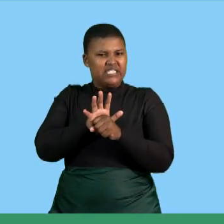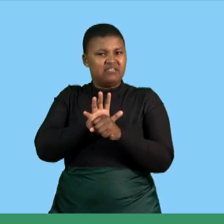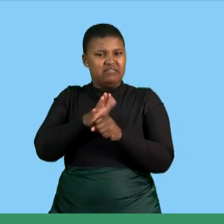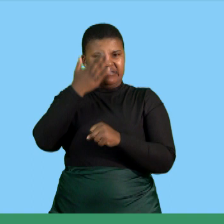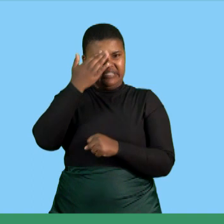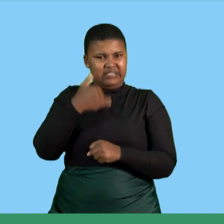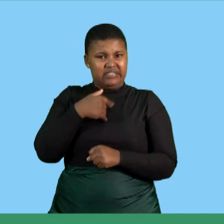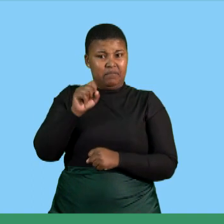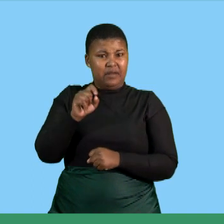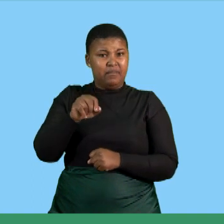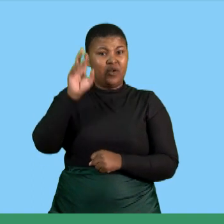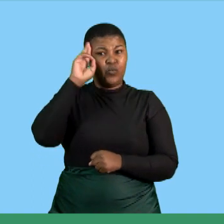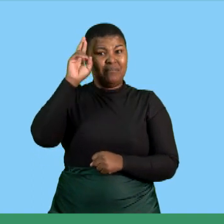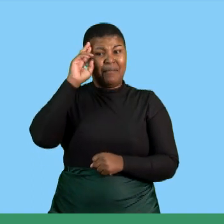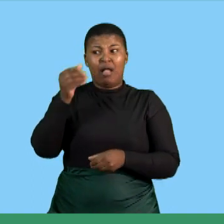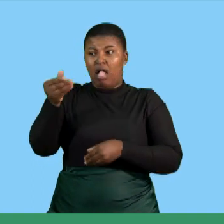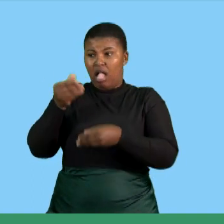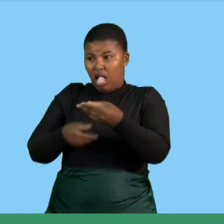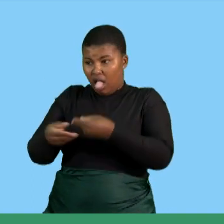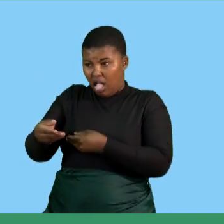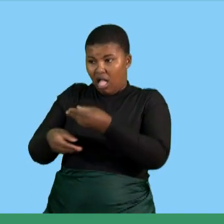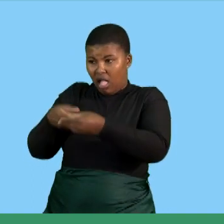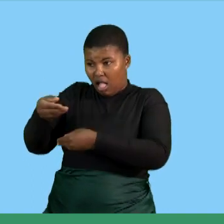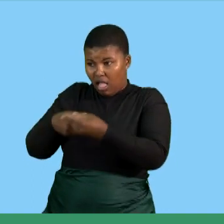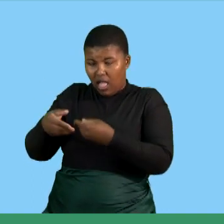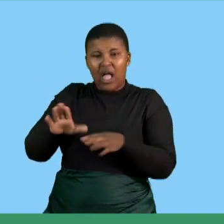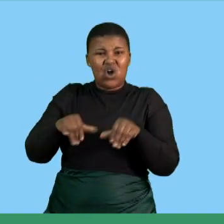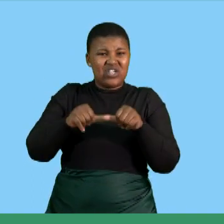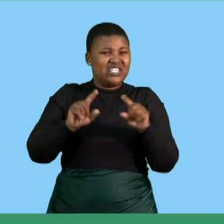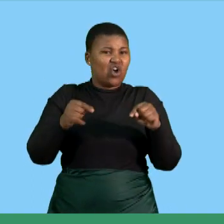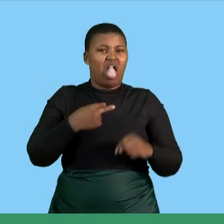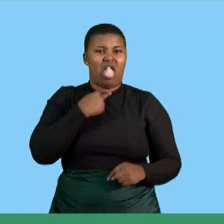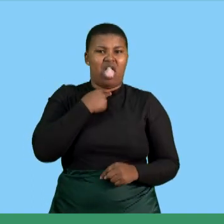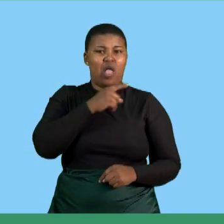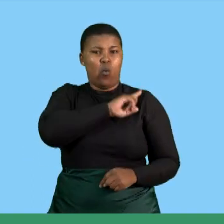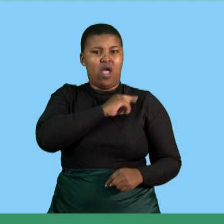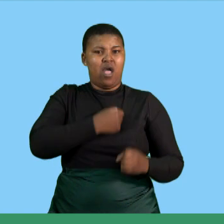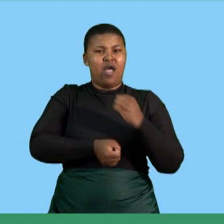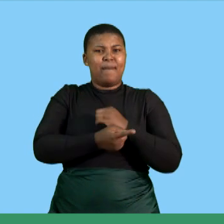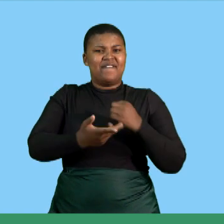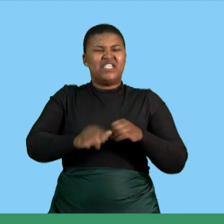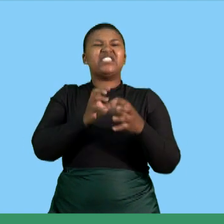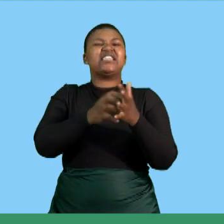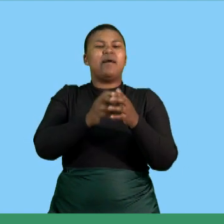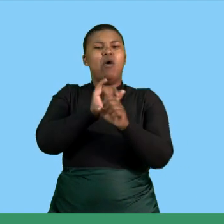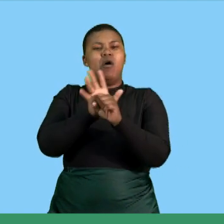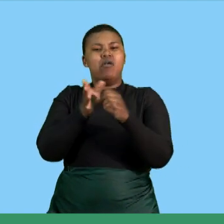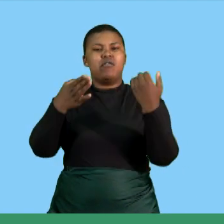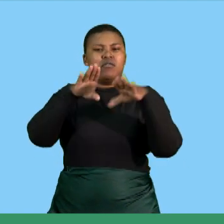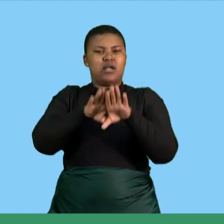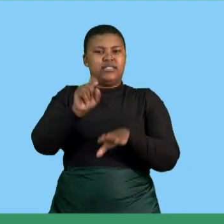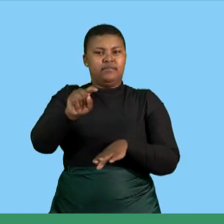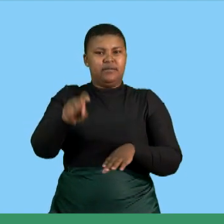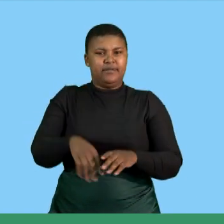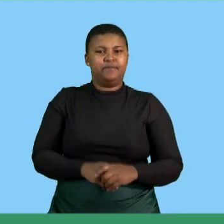goods during any lockdown periods due to, for example, COVID-19. So again, we have taken